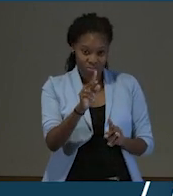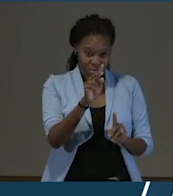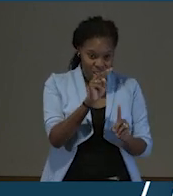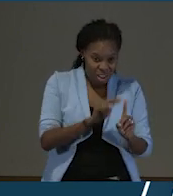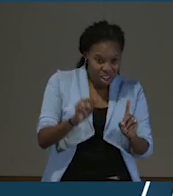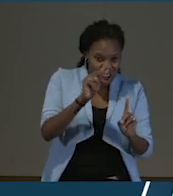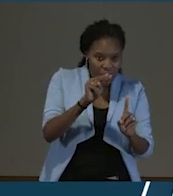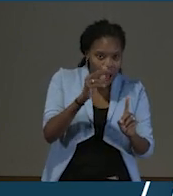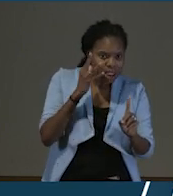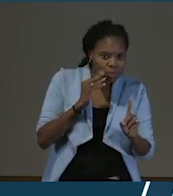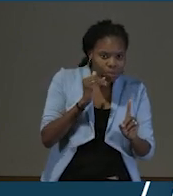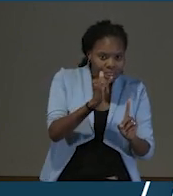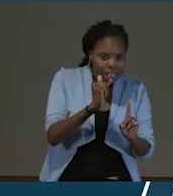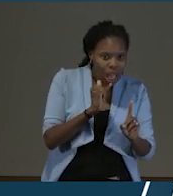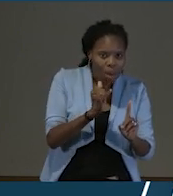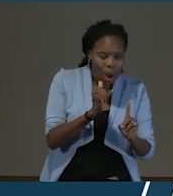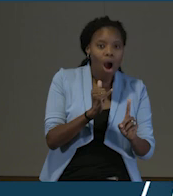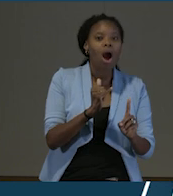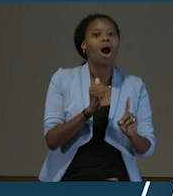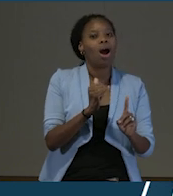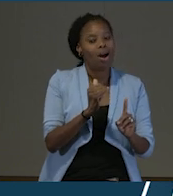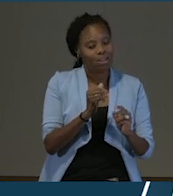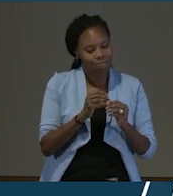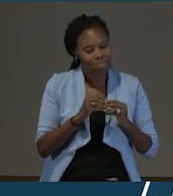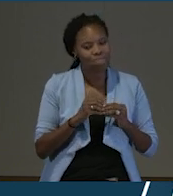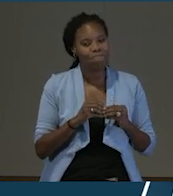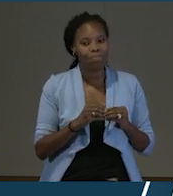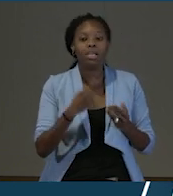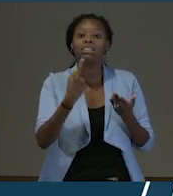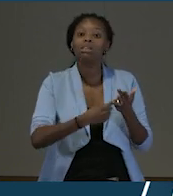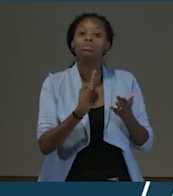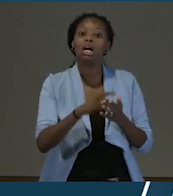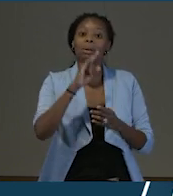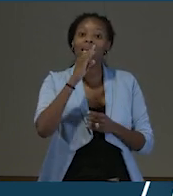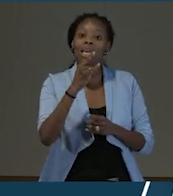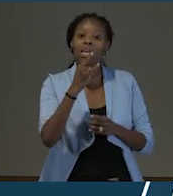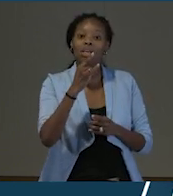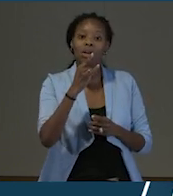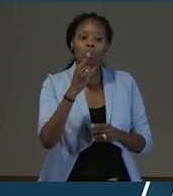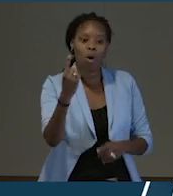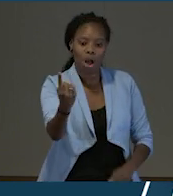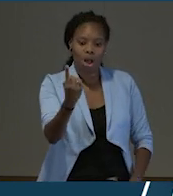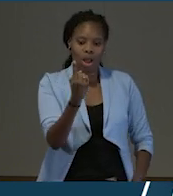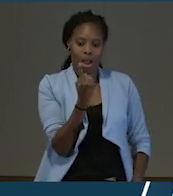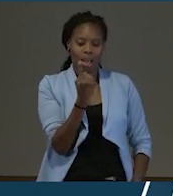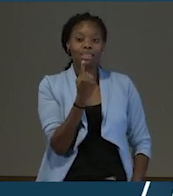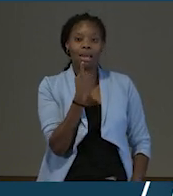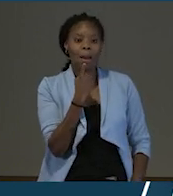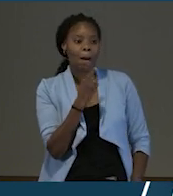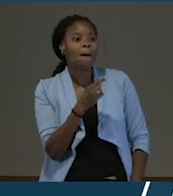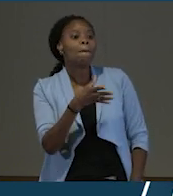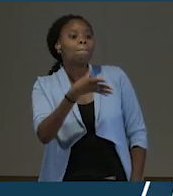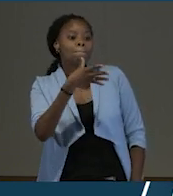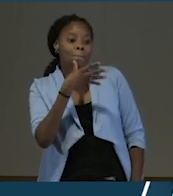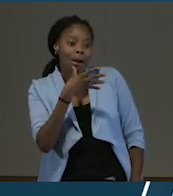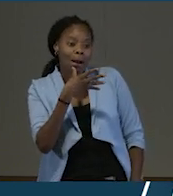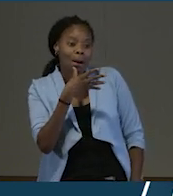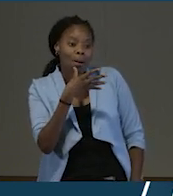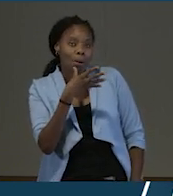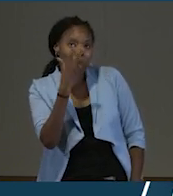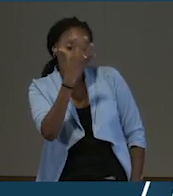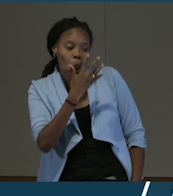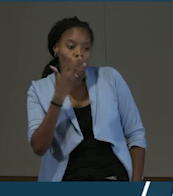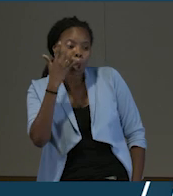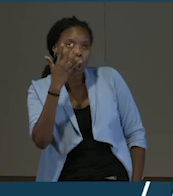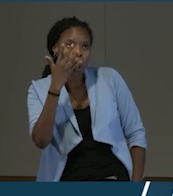kids go to their parents and say, "Mom, you look really frustrated. You should take some deep breaths." They hold us